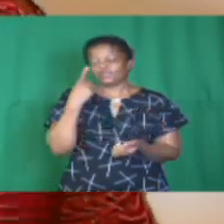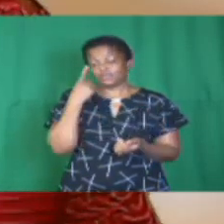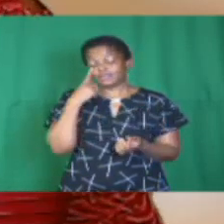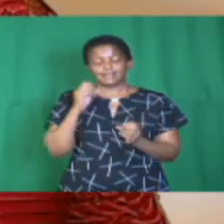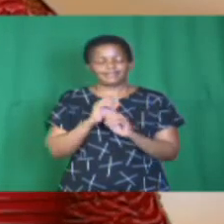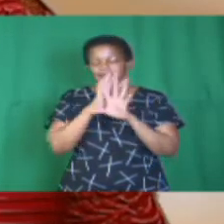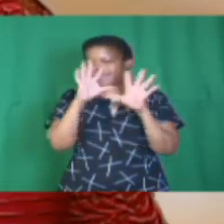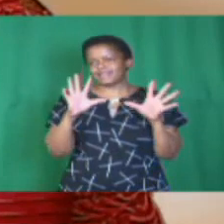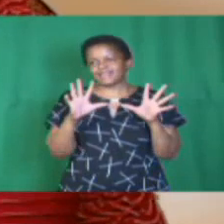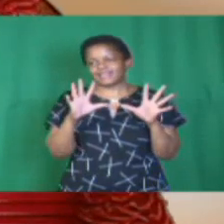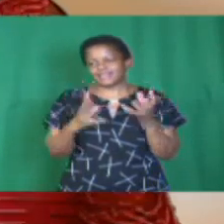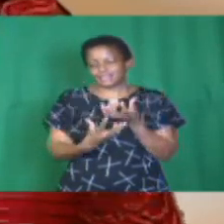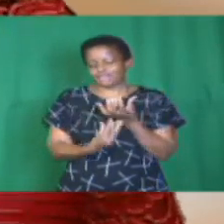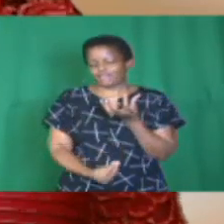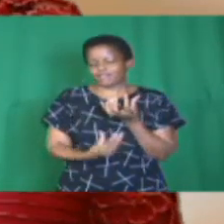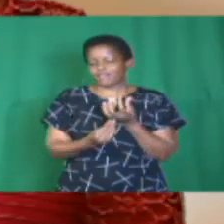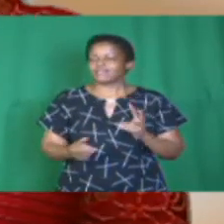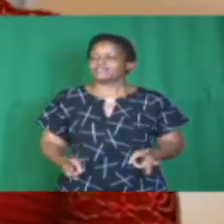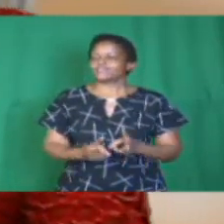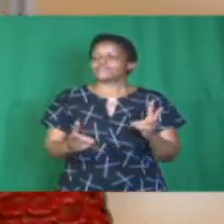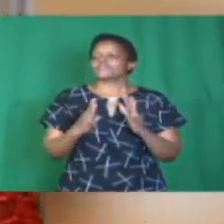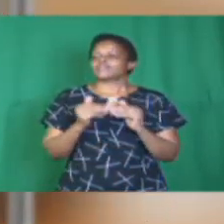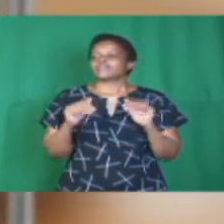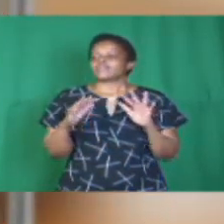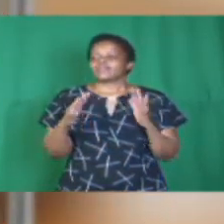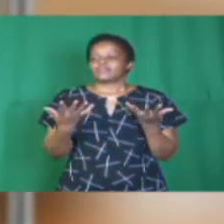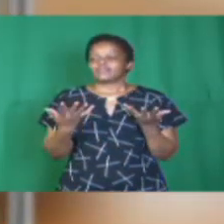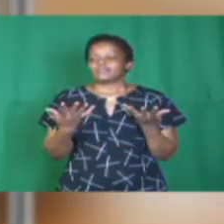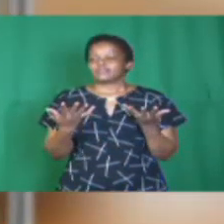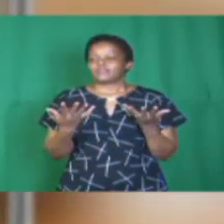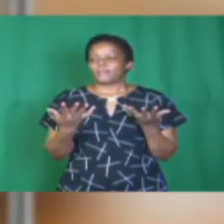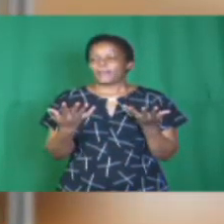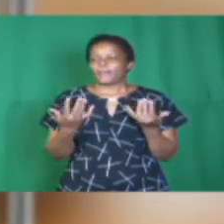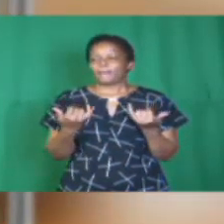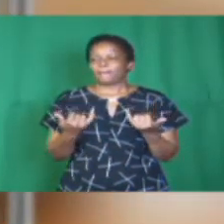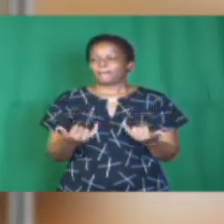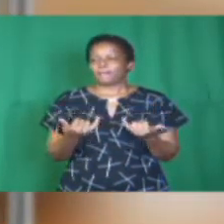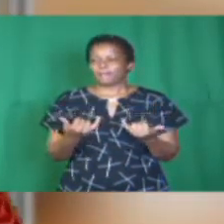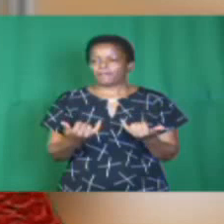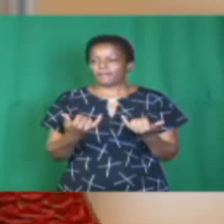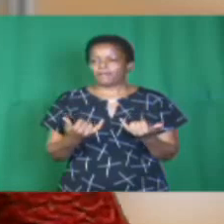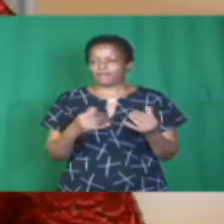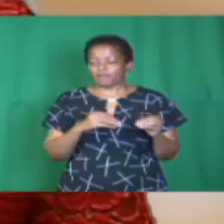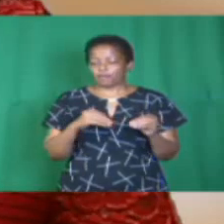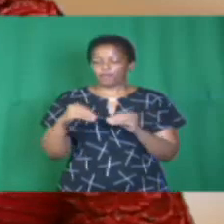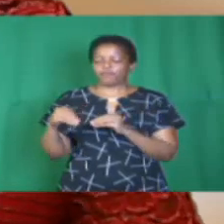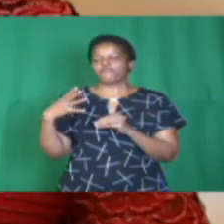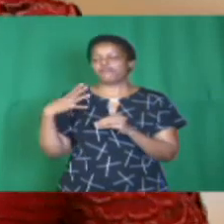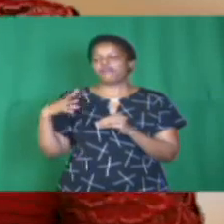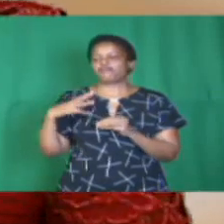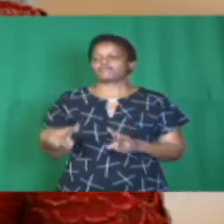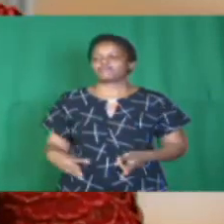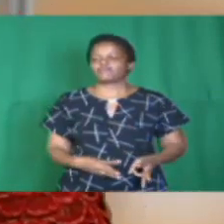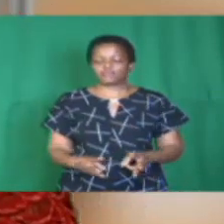process on filtration. So now, dear learners, we are just going to move on to another method